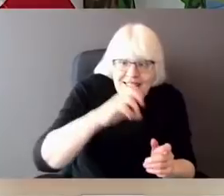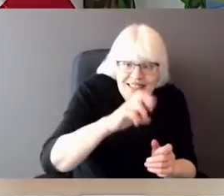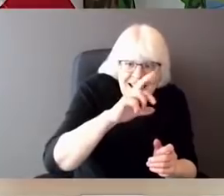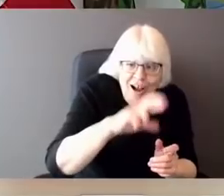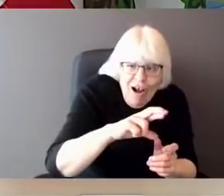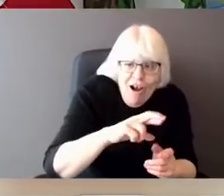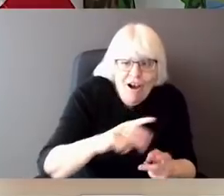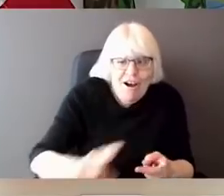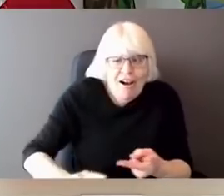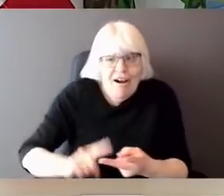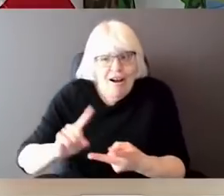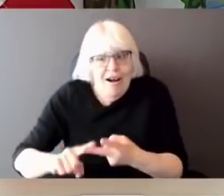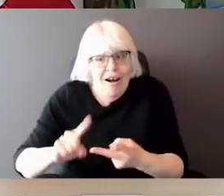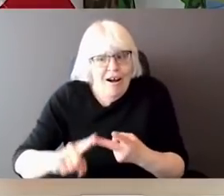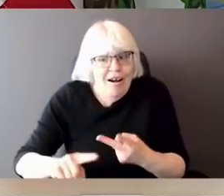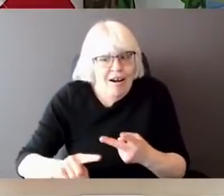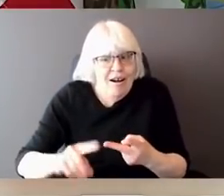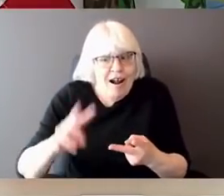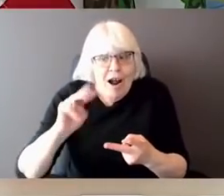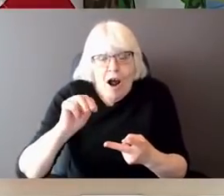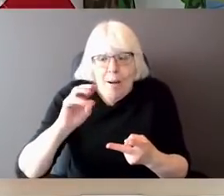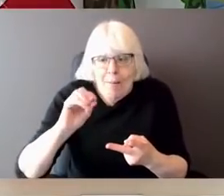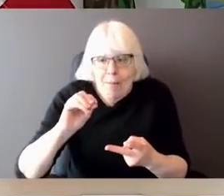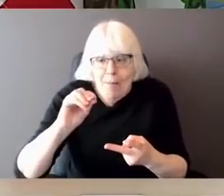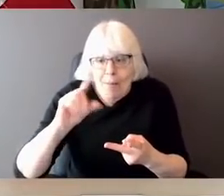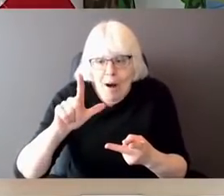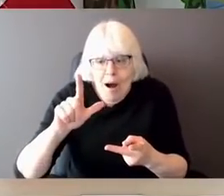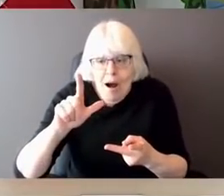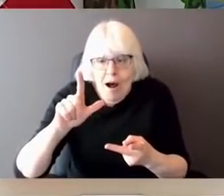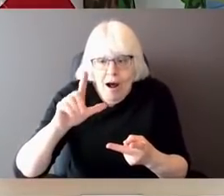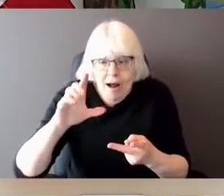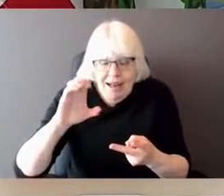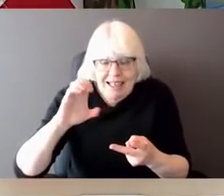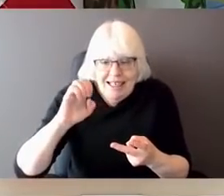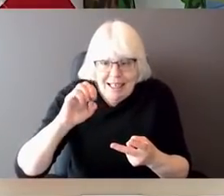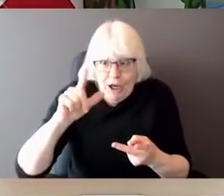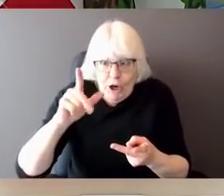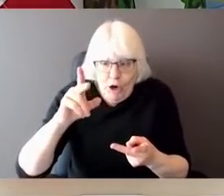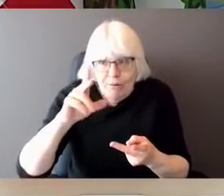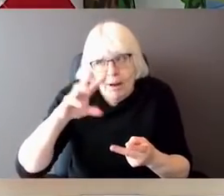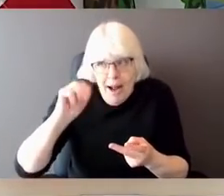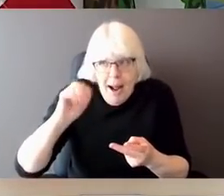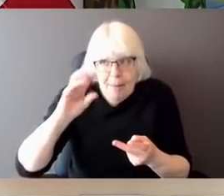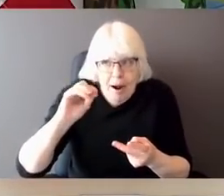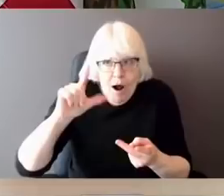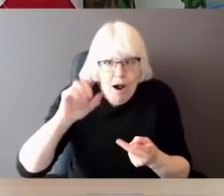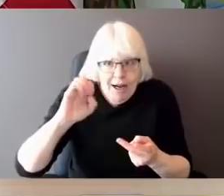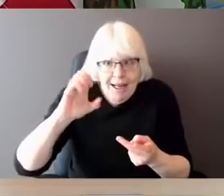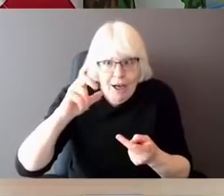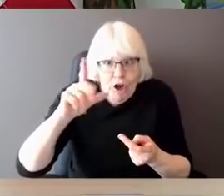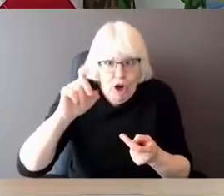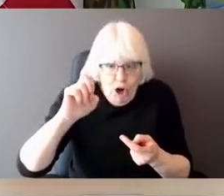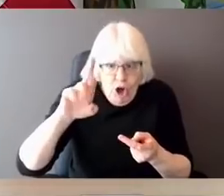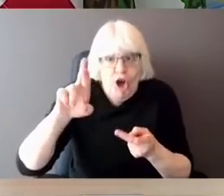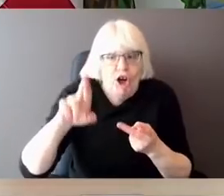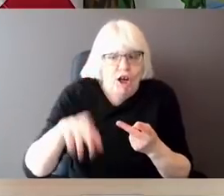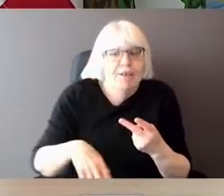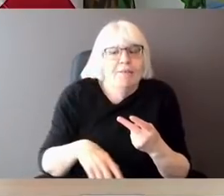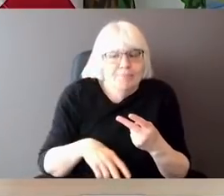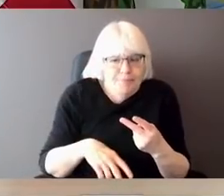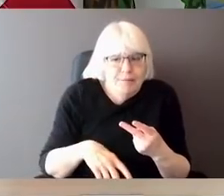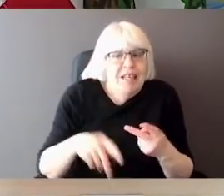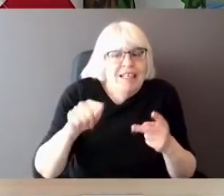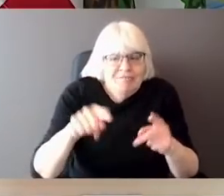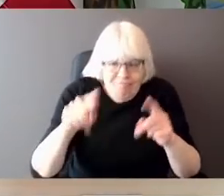provinces got overwhelmed by a testing capacity point of view and they used up all their PCR ability. So they